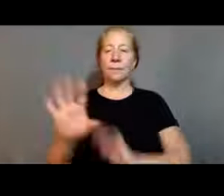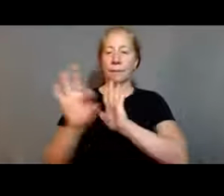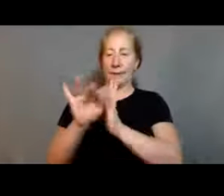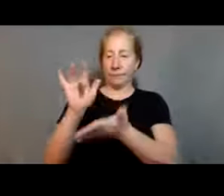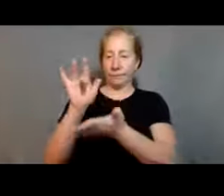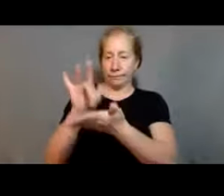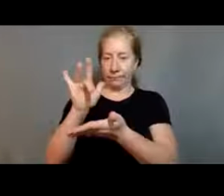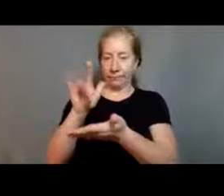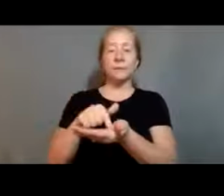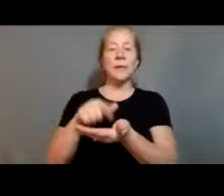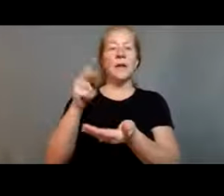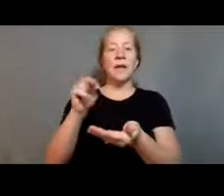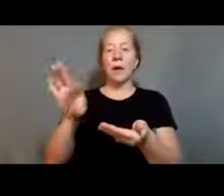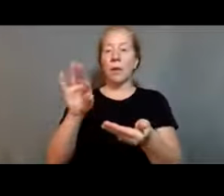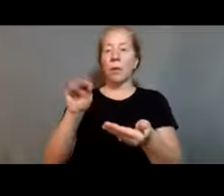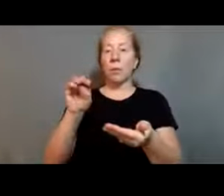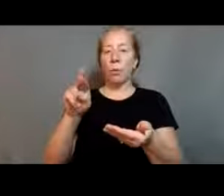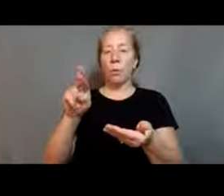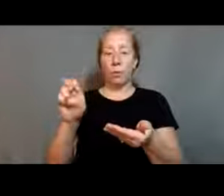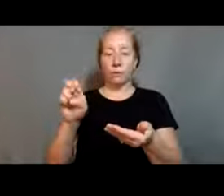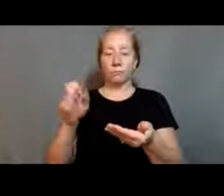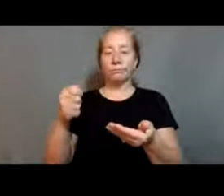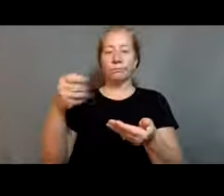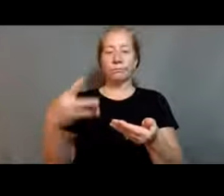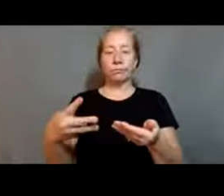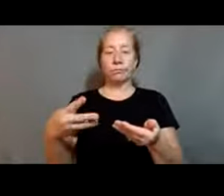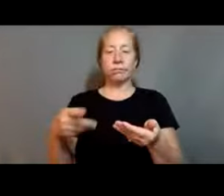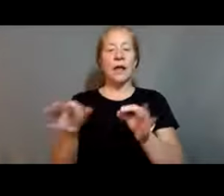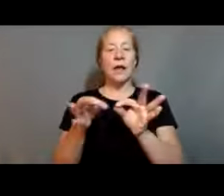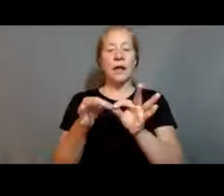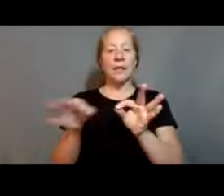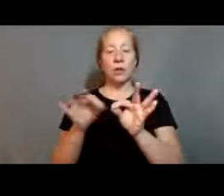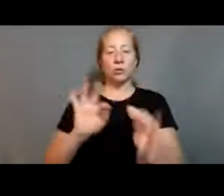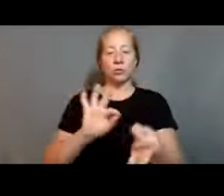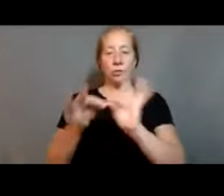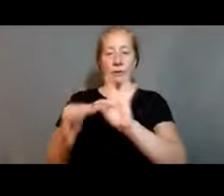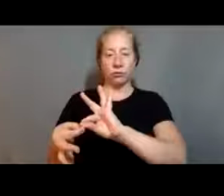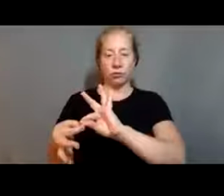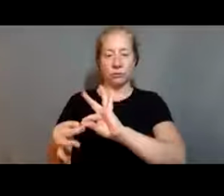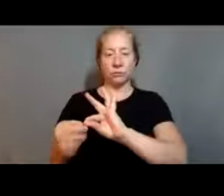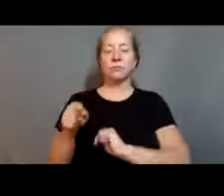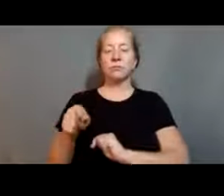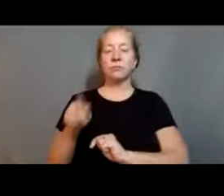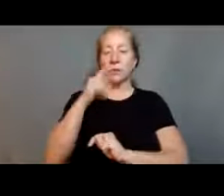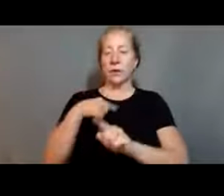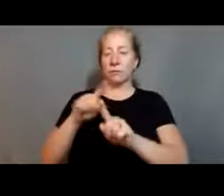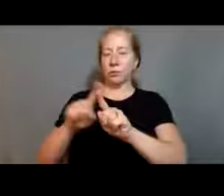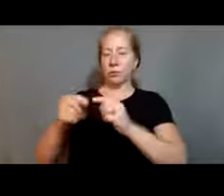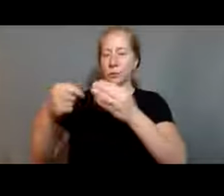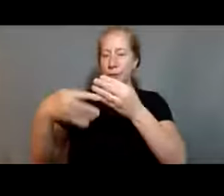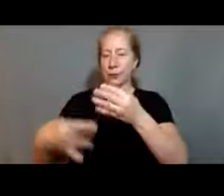one, select More and Language Interpretation. You'll see a list of